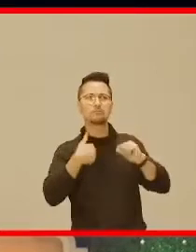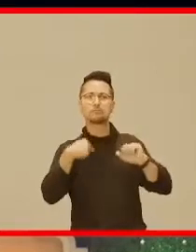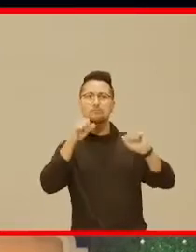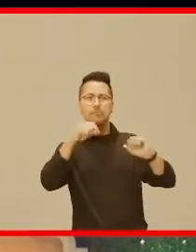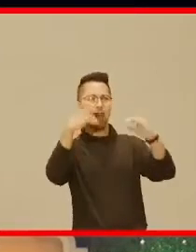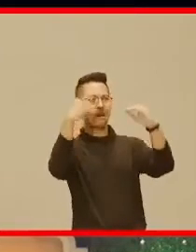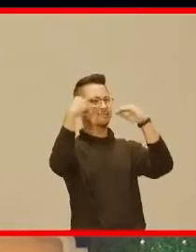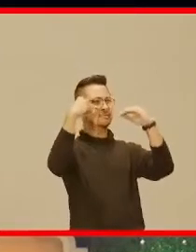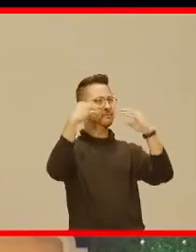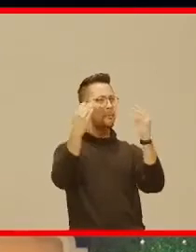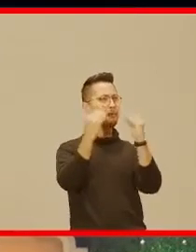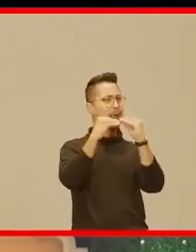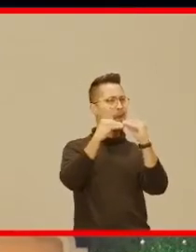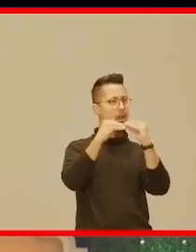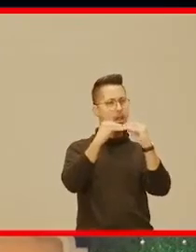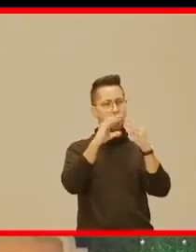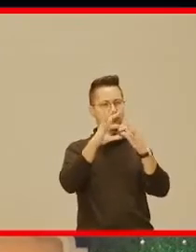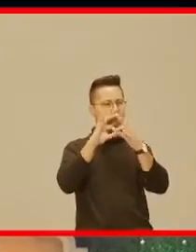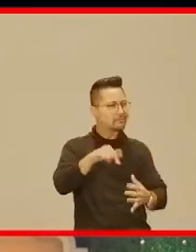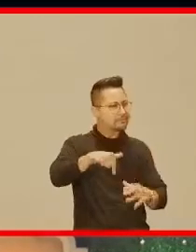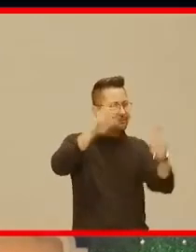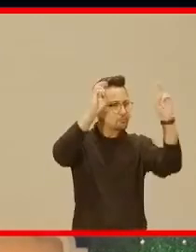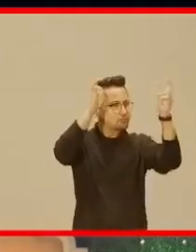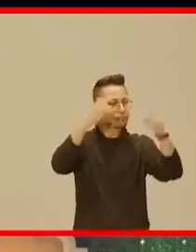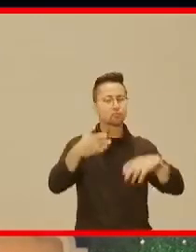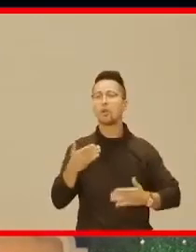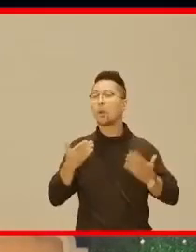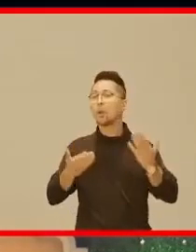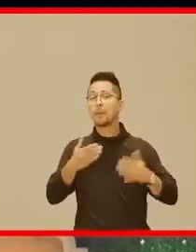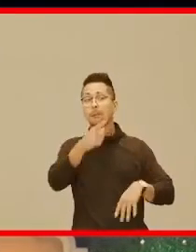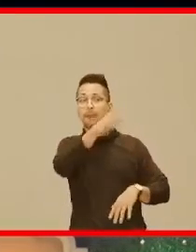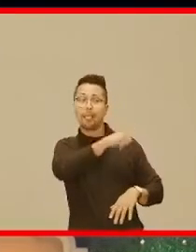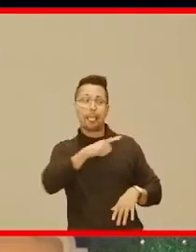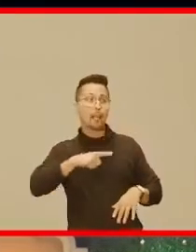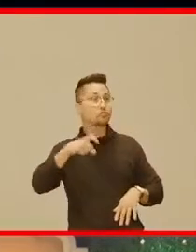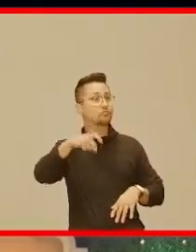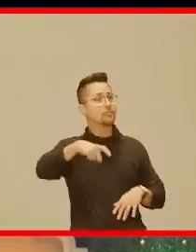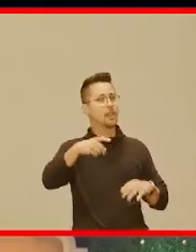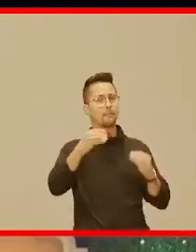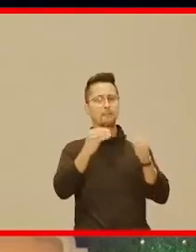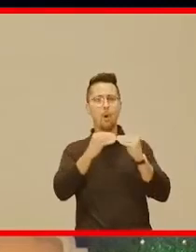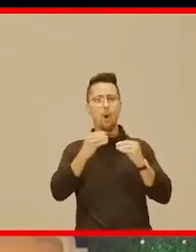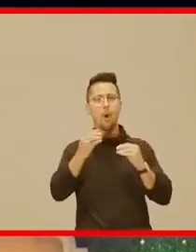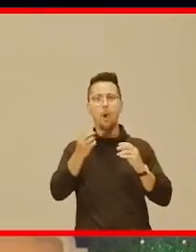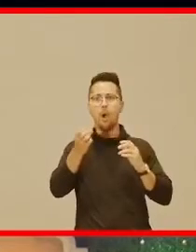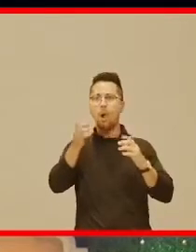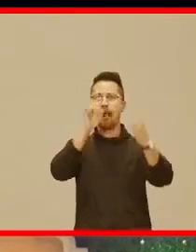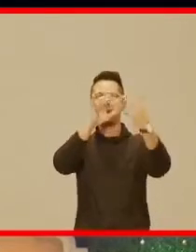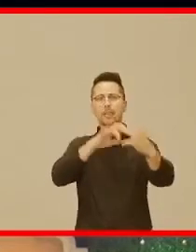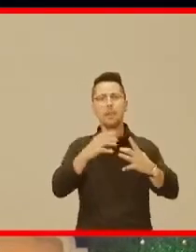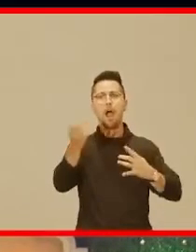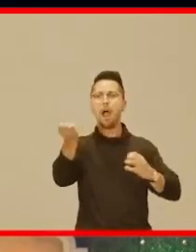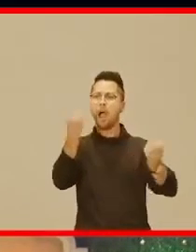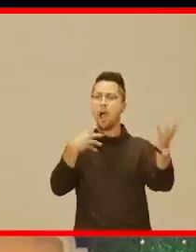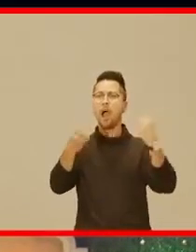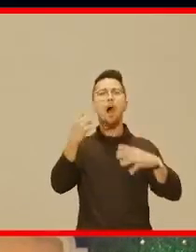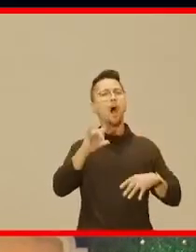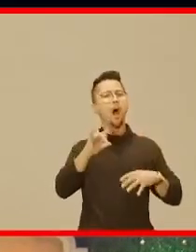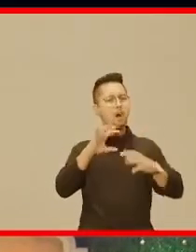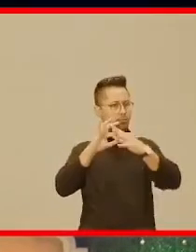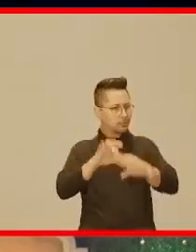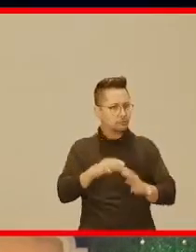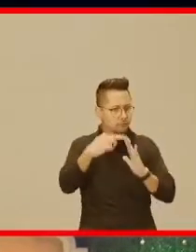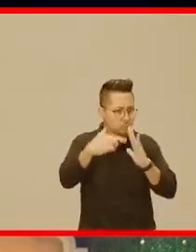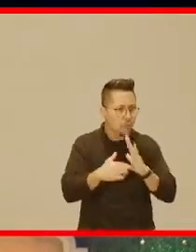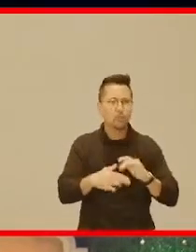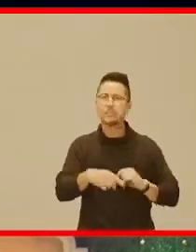Because sometimes you'll find out that they might need a little push from the legislature to deal with the rule, because there are rules associated with that too. They have to have public